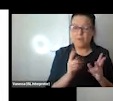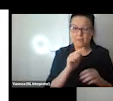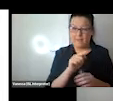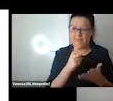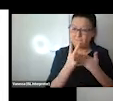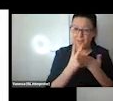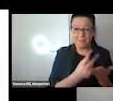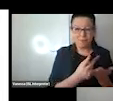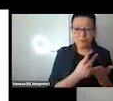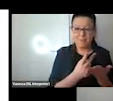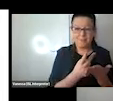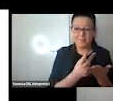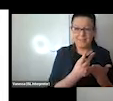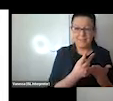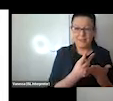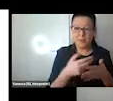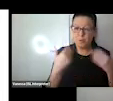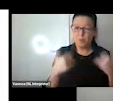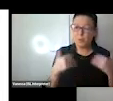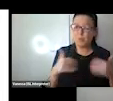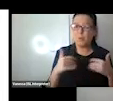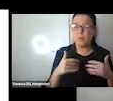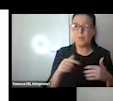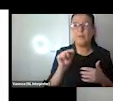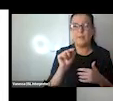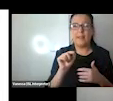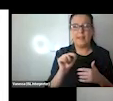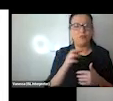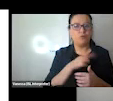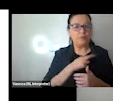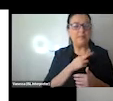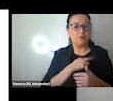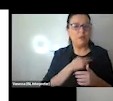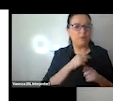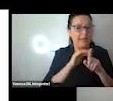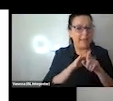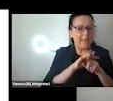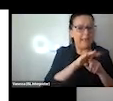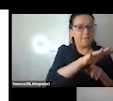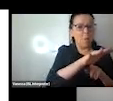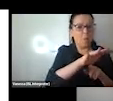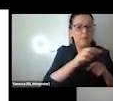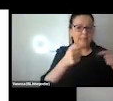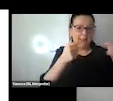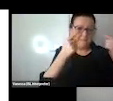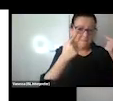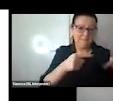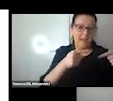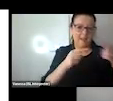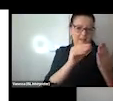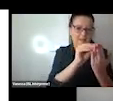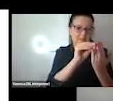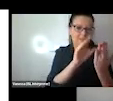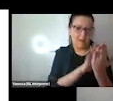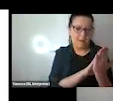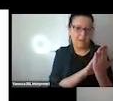basis, has really heavily influenced the final document that is the output of this